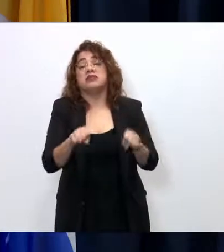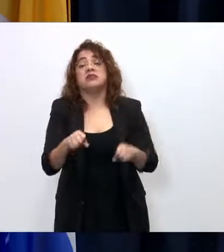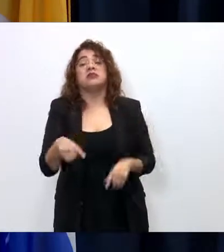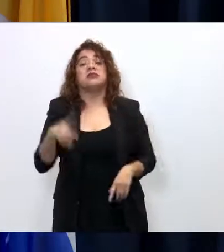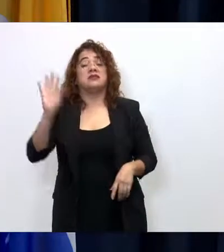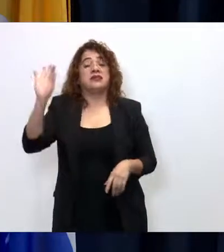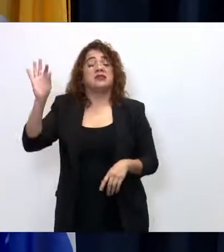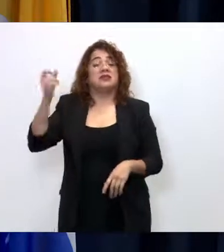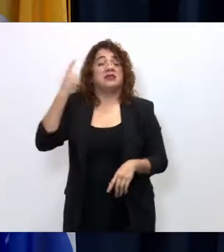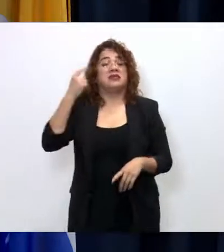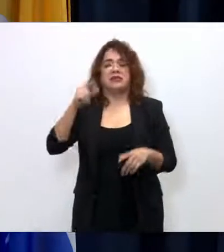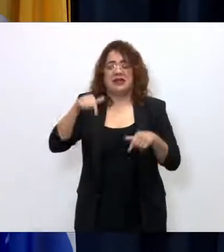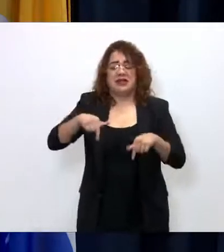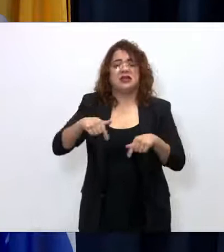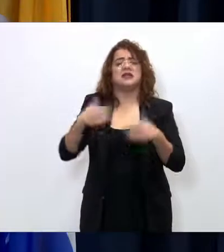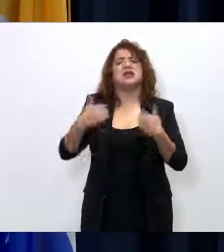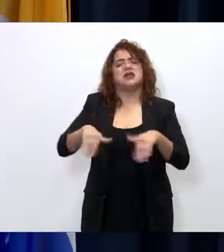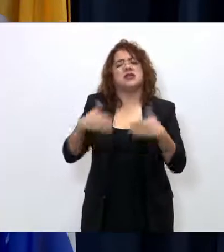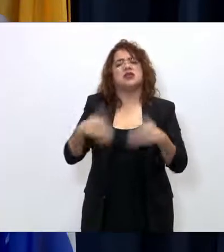frente a esta crisis